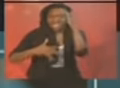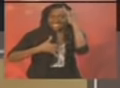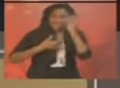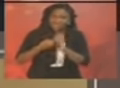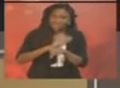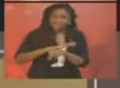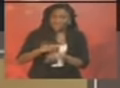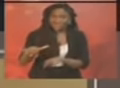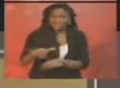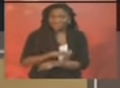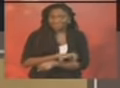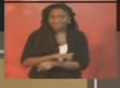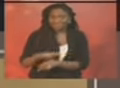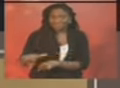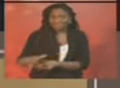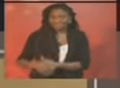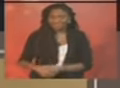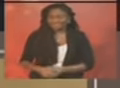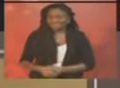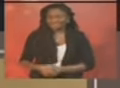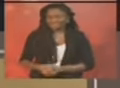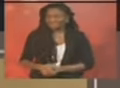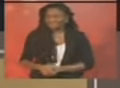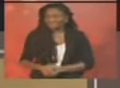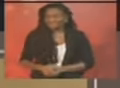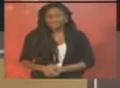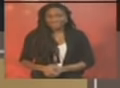please. What we also